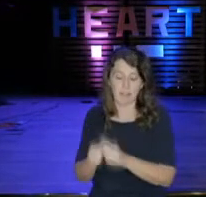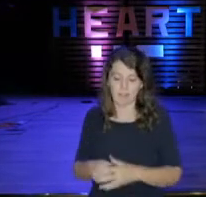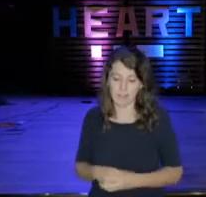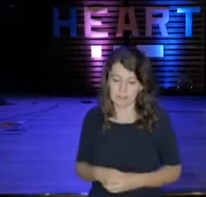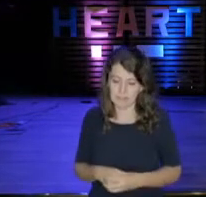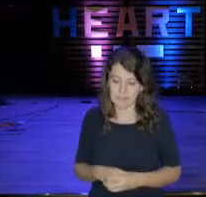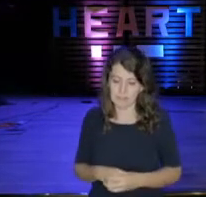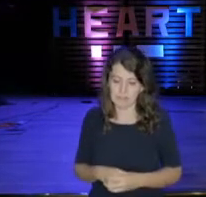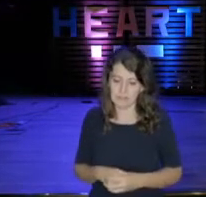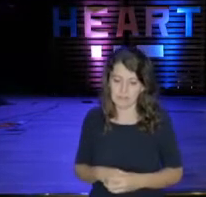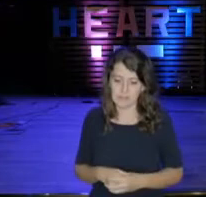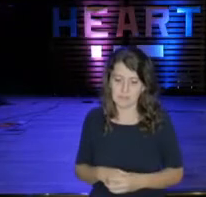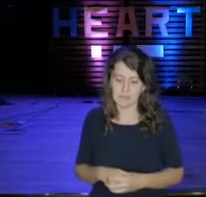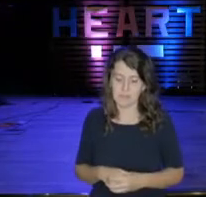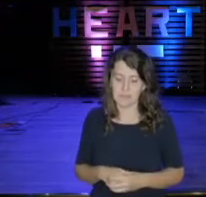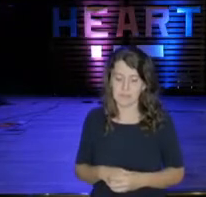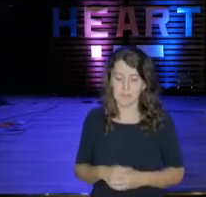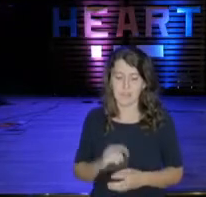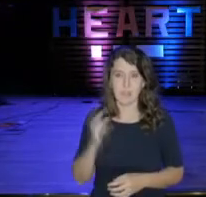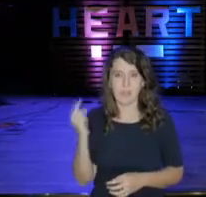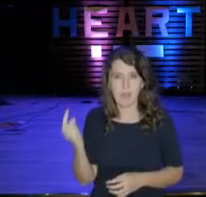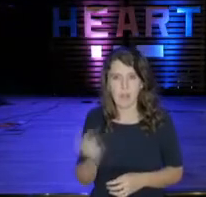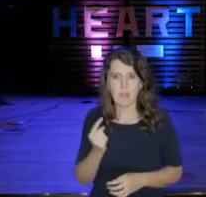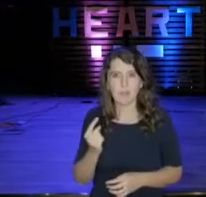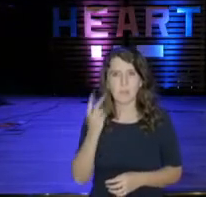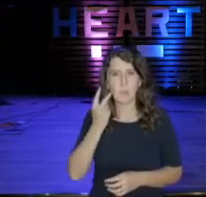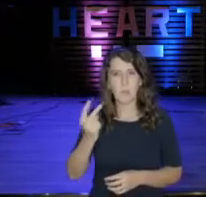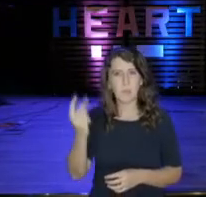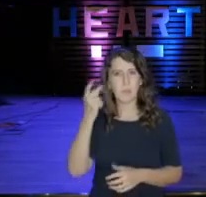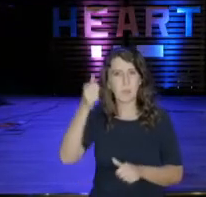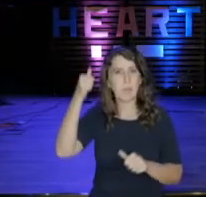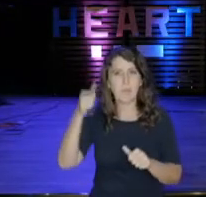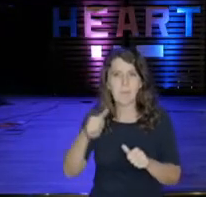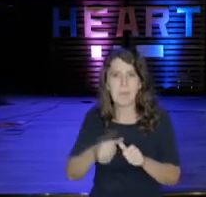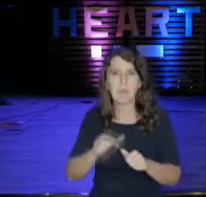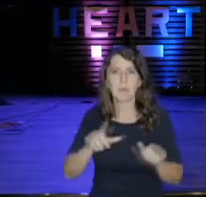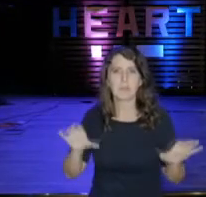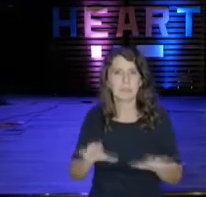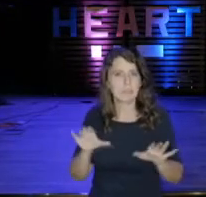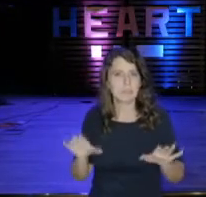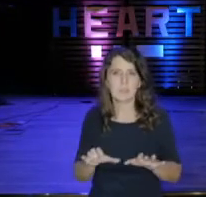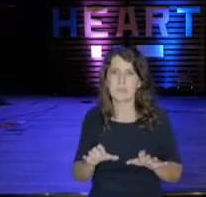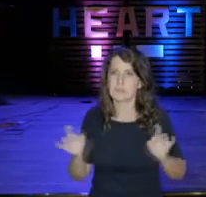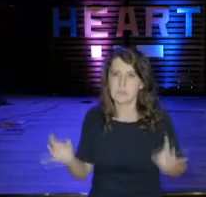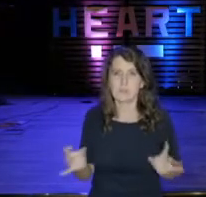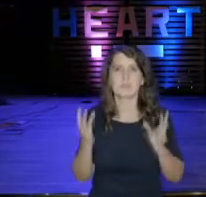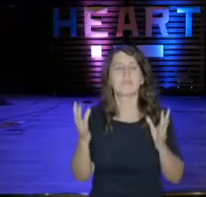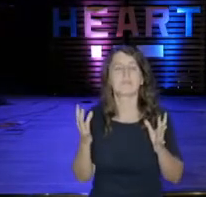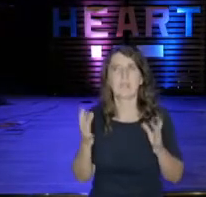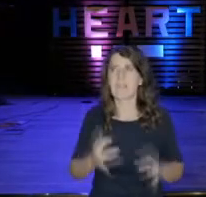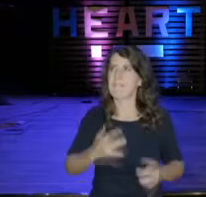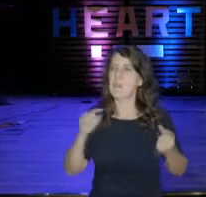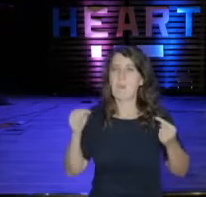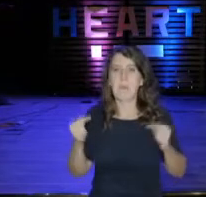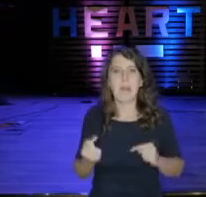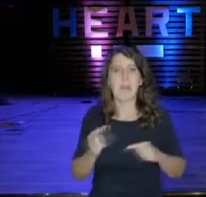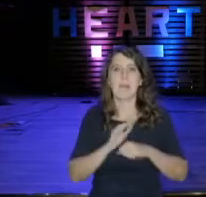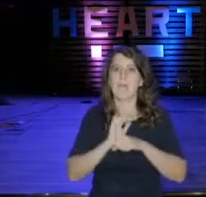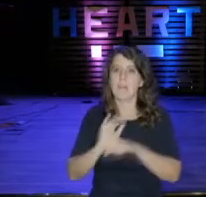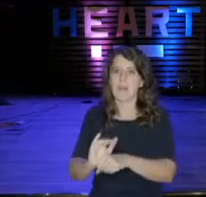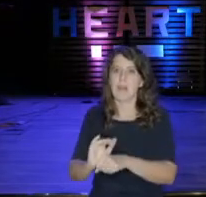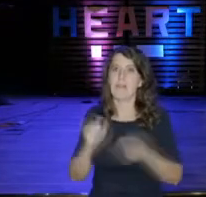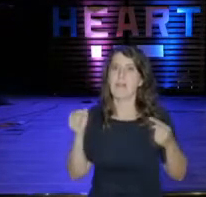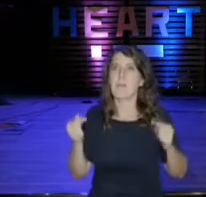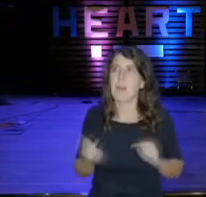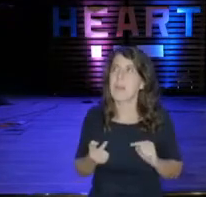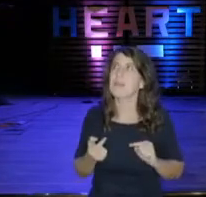Her life was always gripped by the horror of what she had done. She says, "I feel the pain almost every night." And she says, "That pain causes